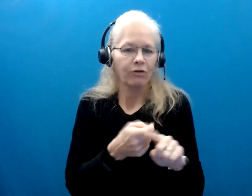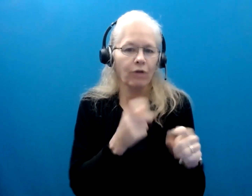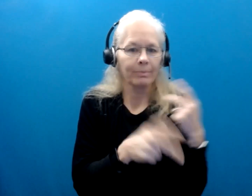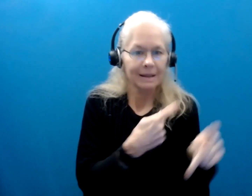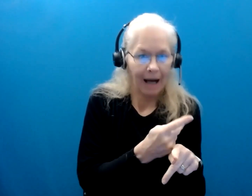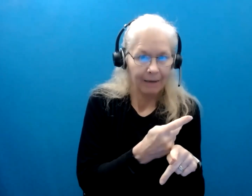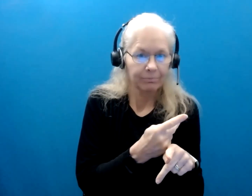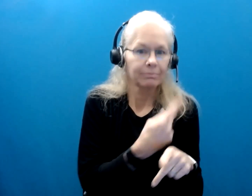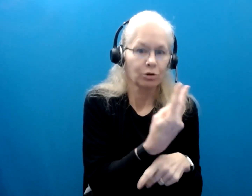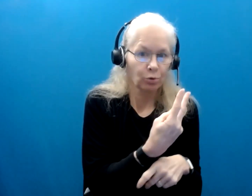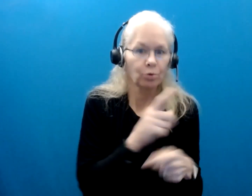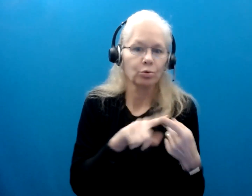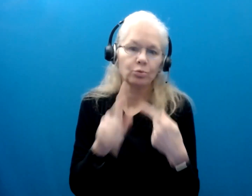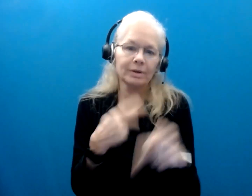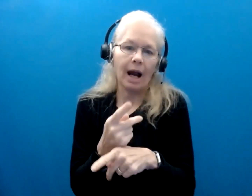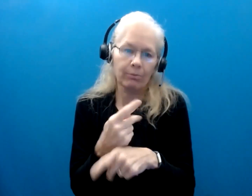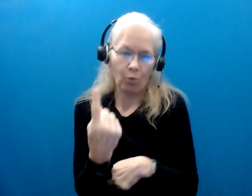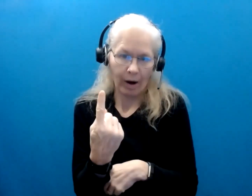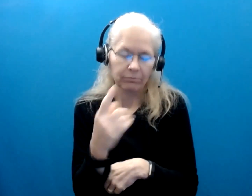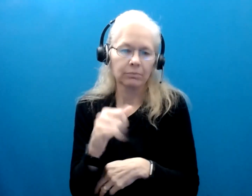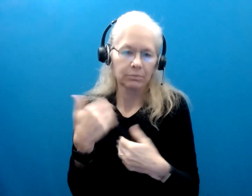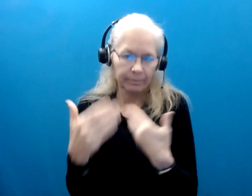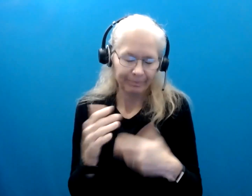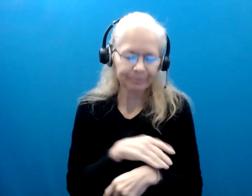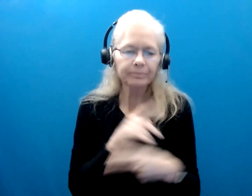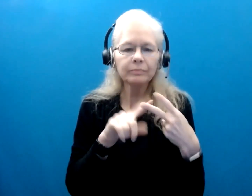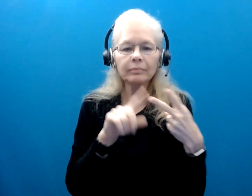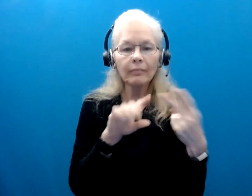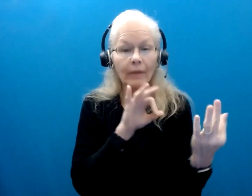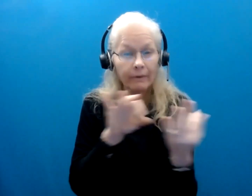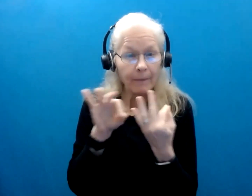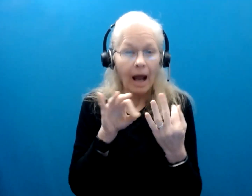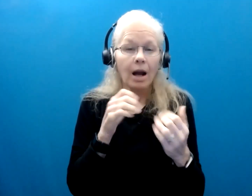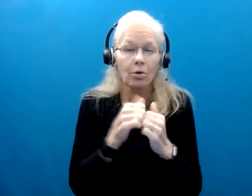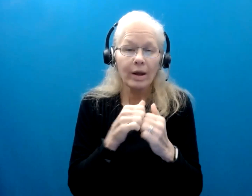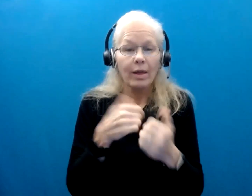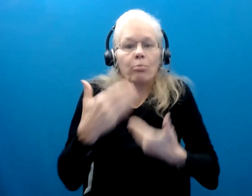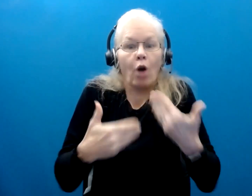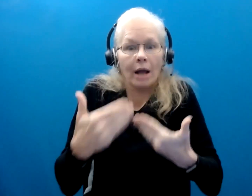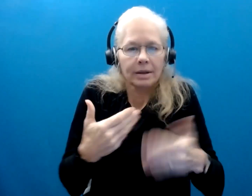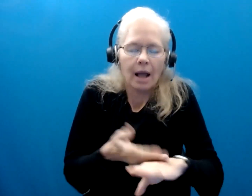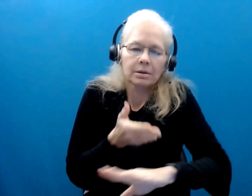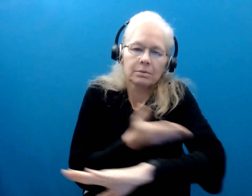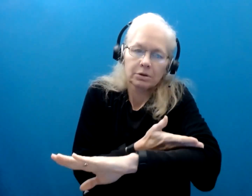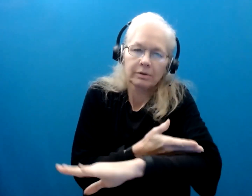Also a lot of feedback on, process improvements and in terms of reviewing,